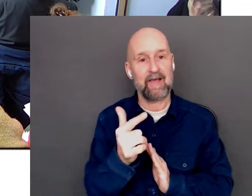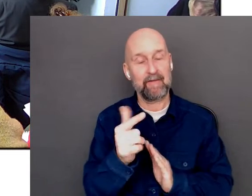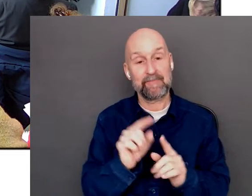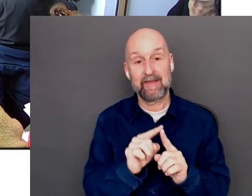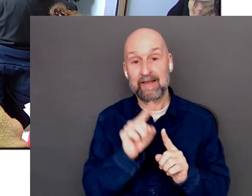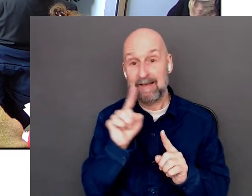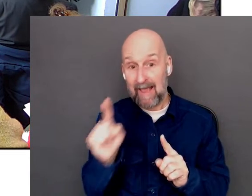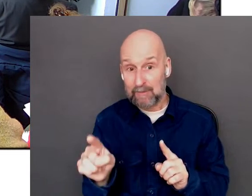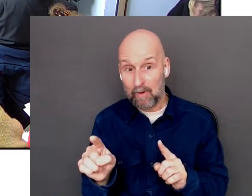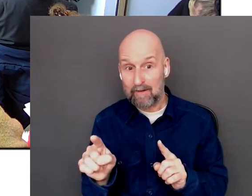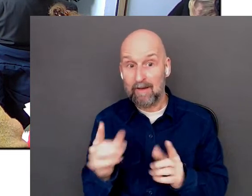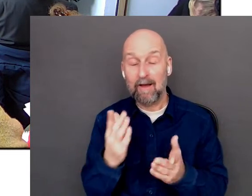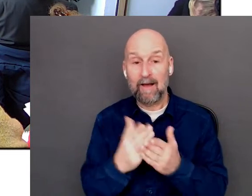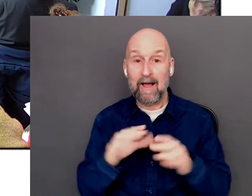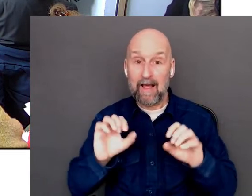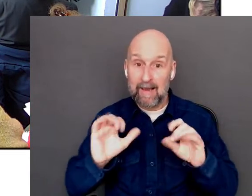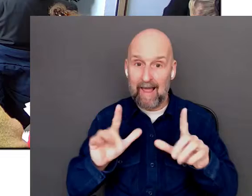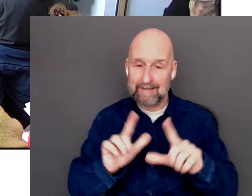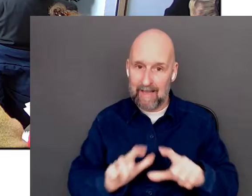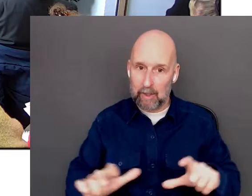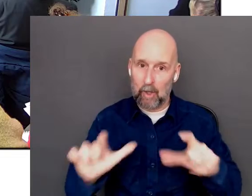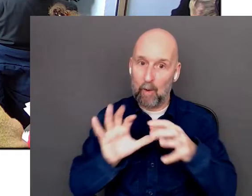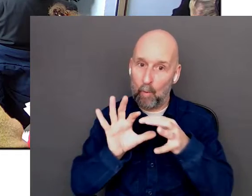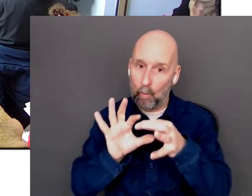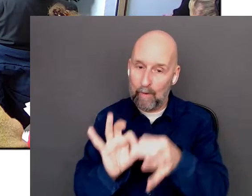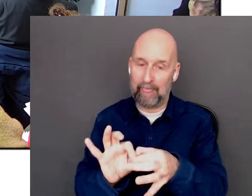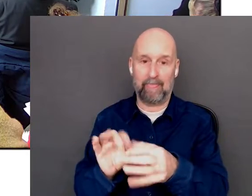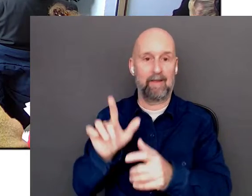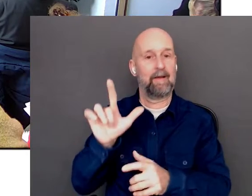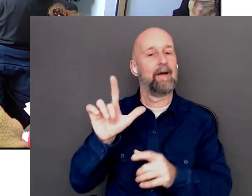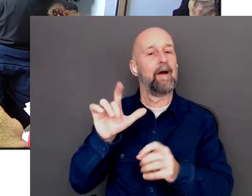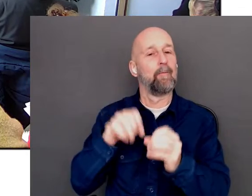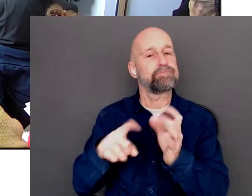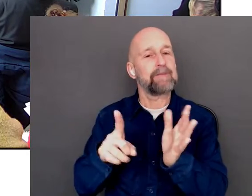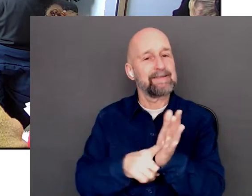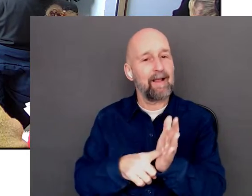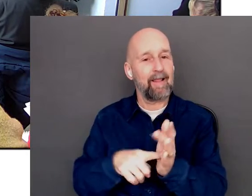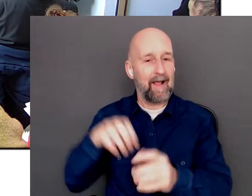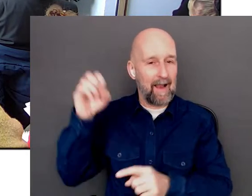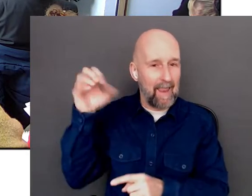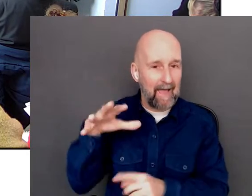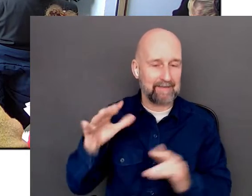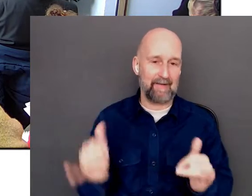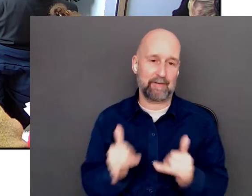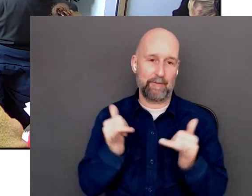to light in collaboration with the Bristol Light Festival. So I hope to see you all there to an open